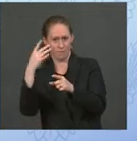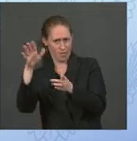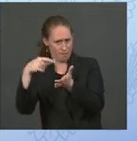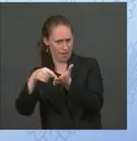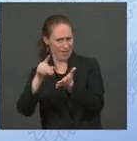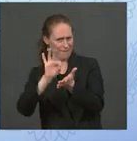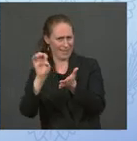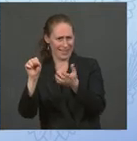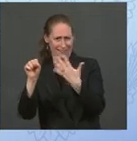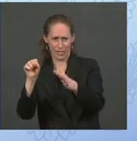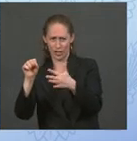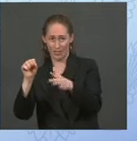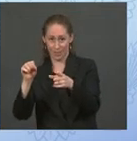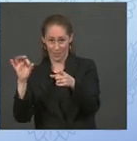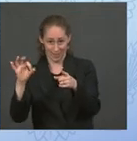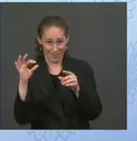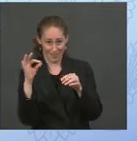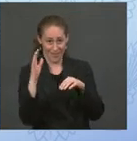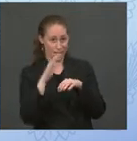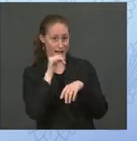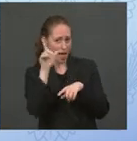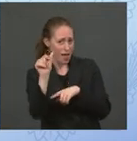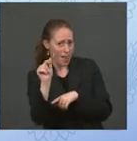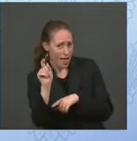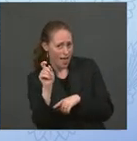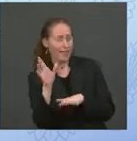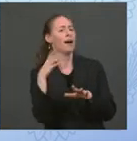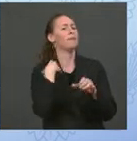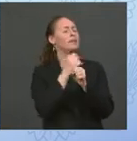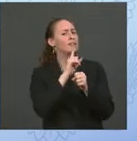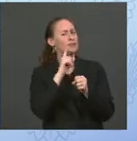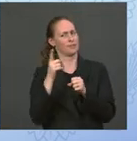They are. They are? Okay, I just want to check.